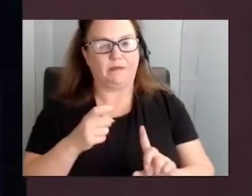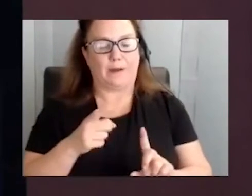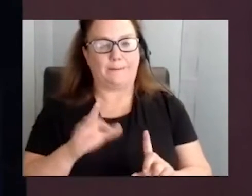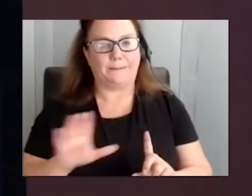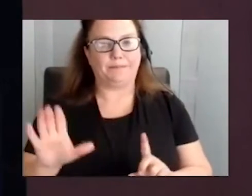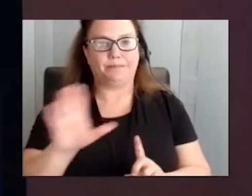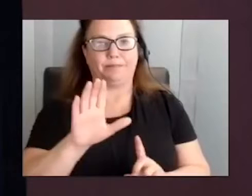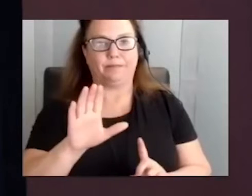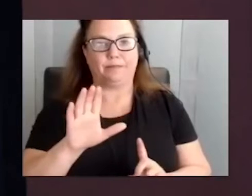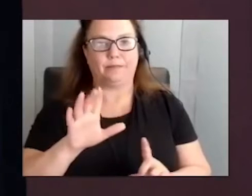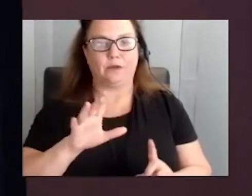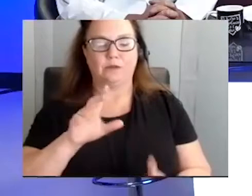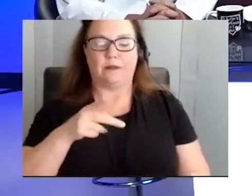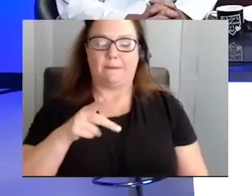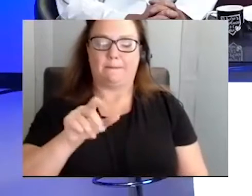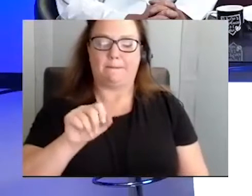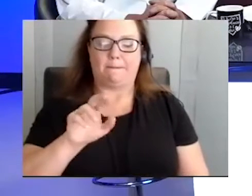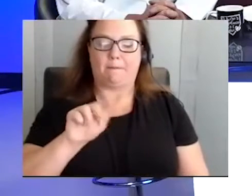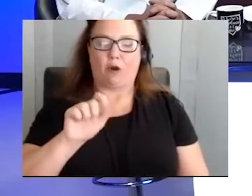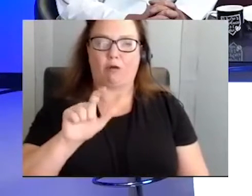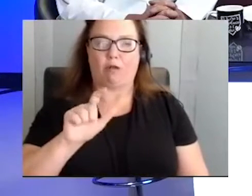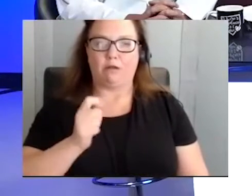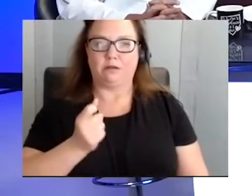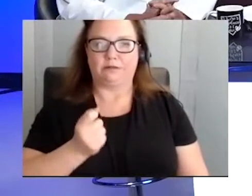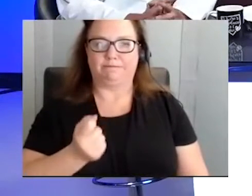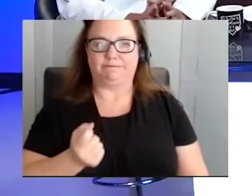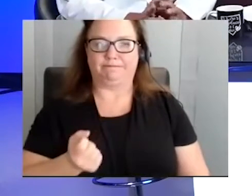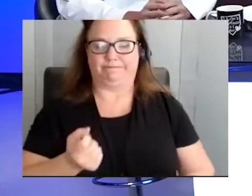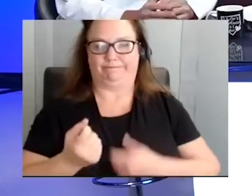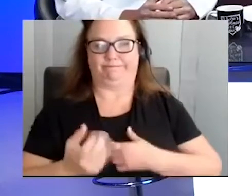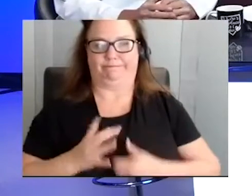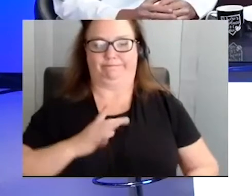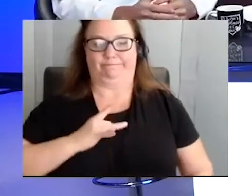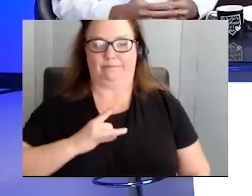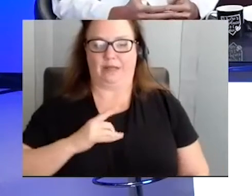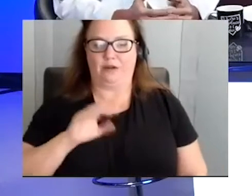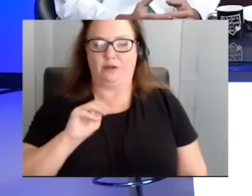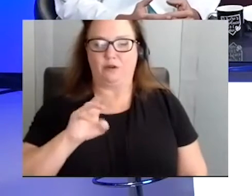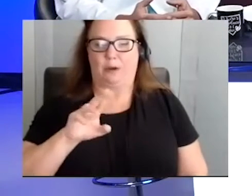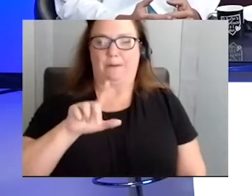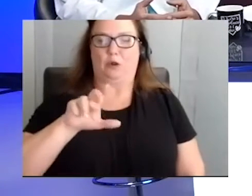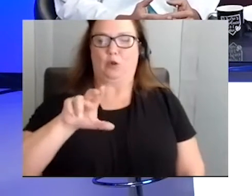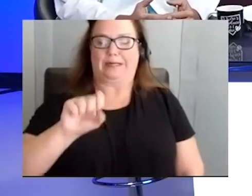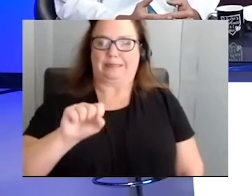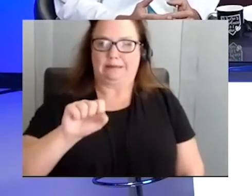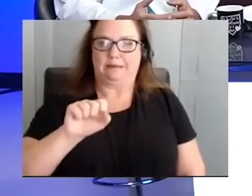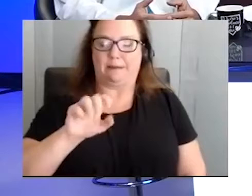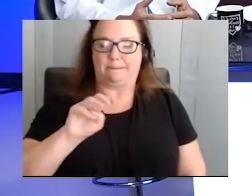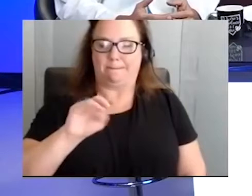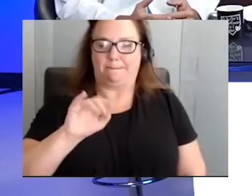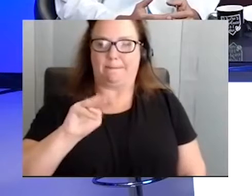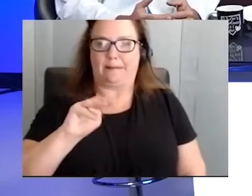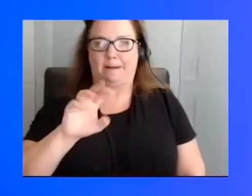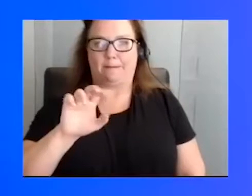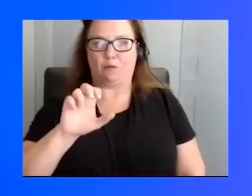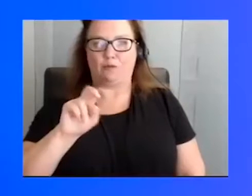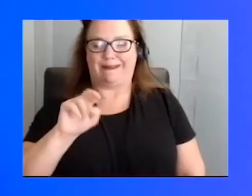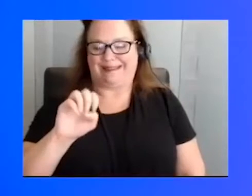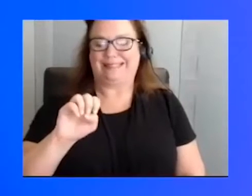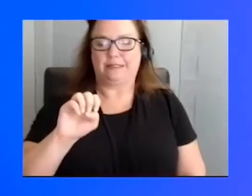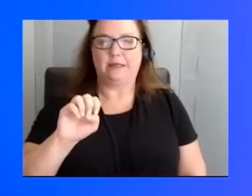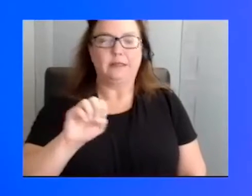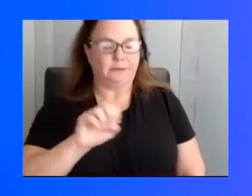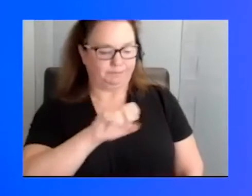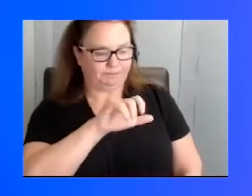particles getting into your mucous membranes. Yeah, completely agree. Because not everybody was using surgical masks that are available in the